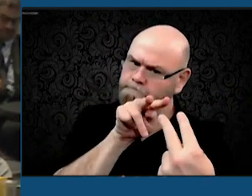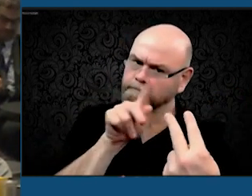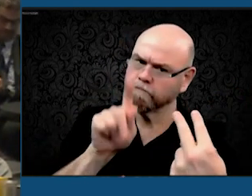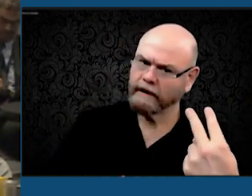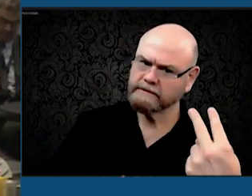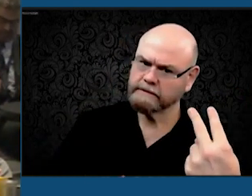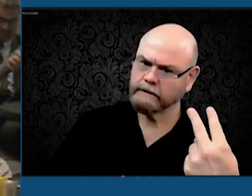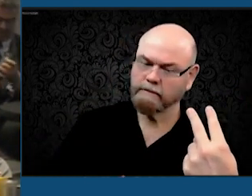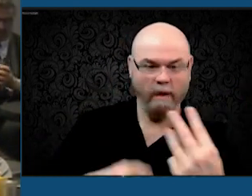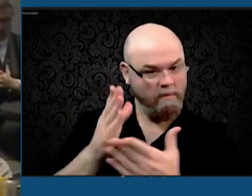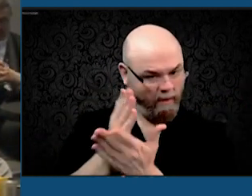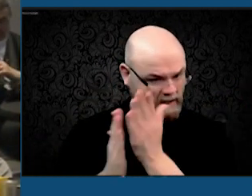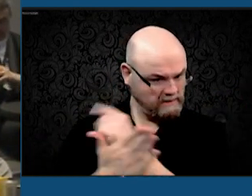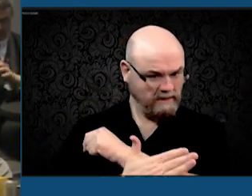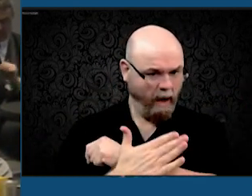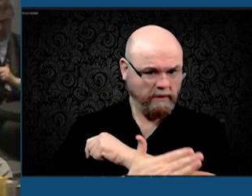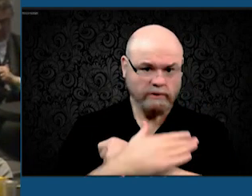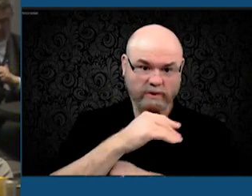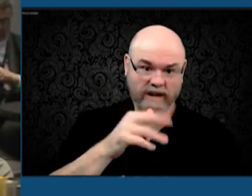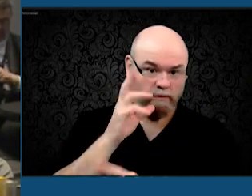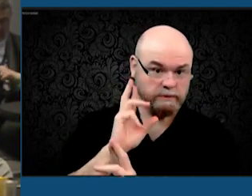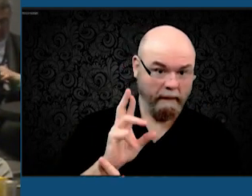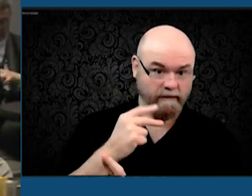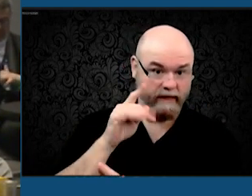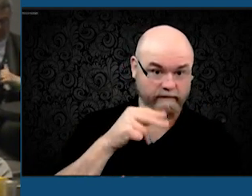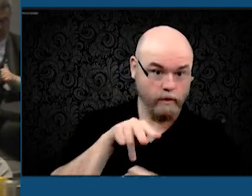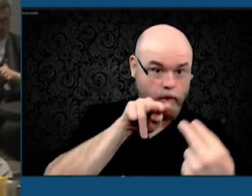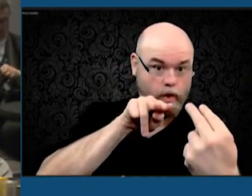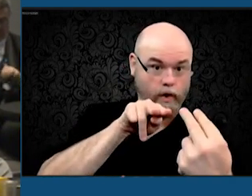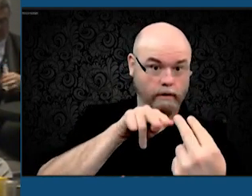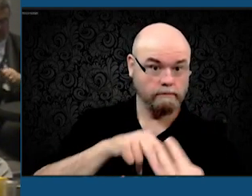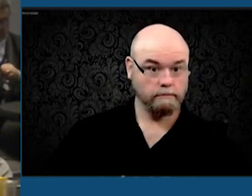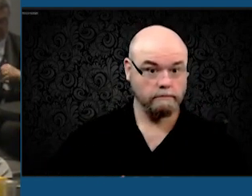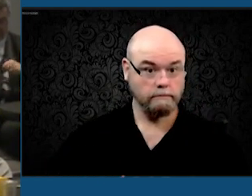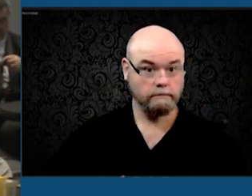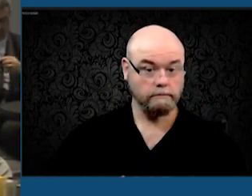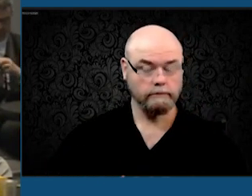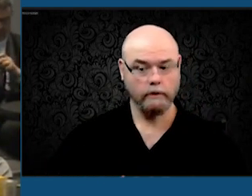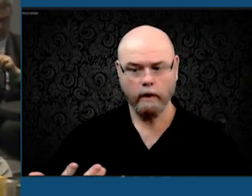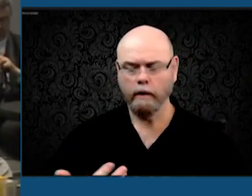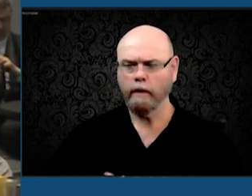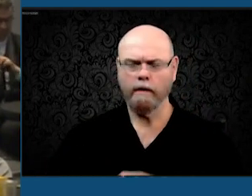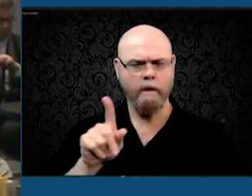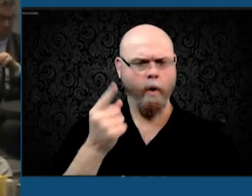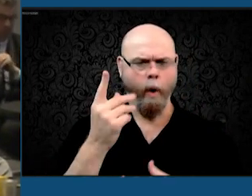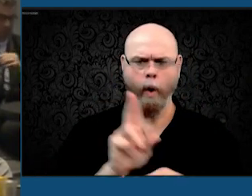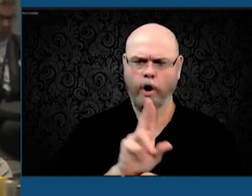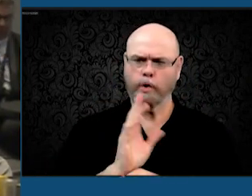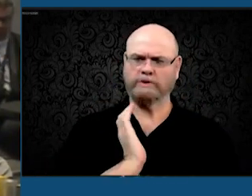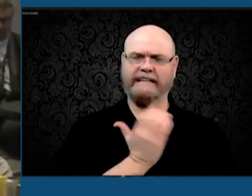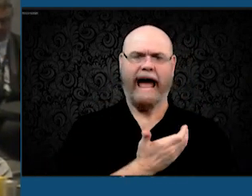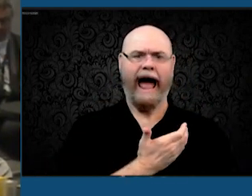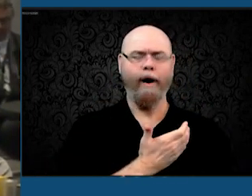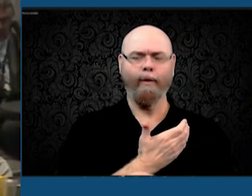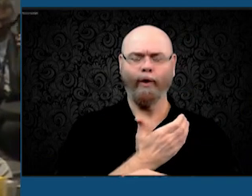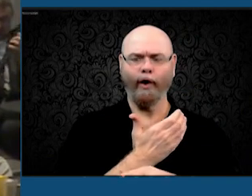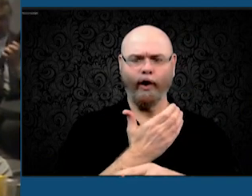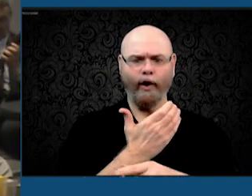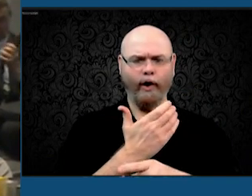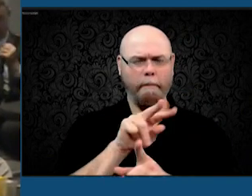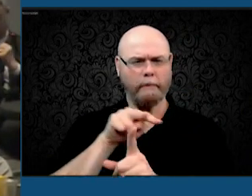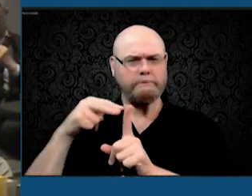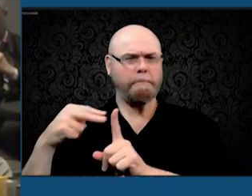some countries, that's disrespectful. So if we're only using our lens to understand people, we're going to